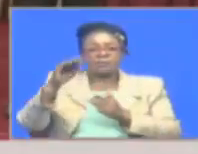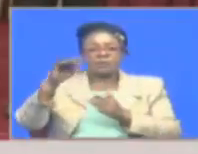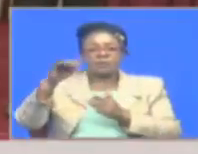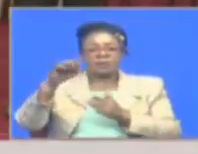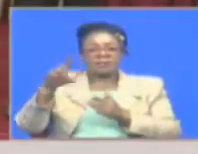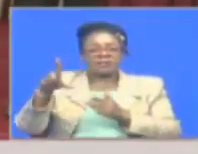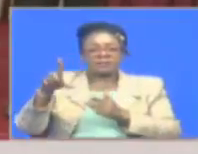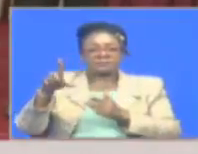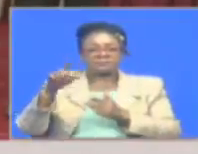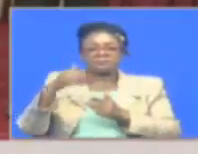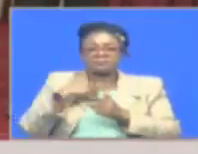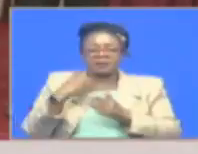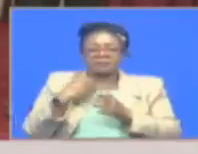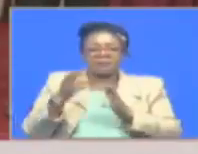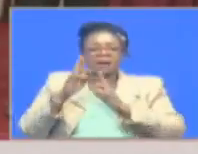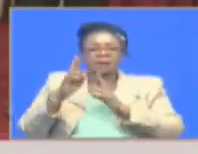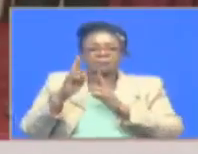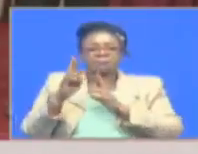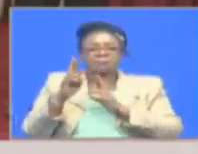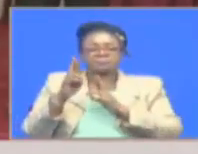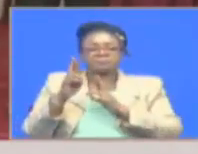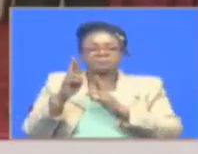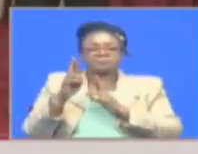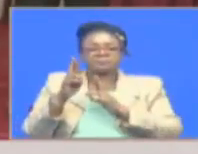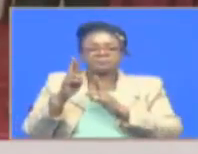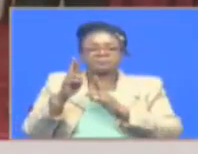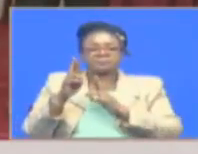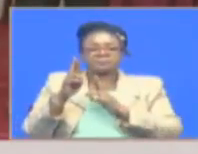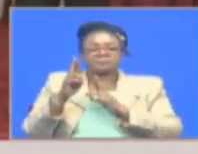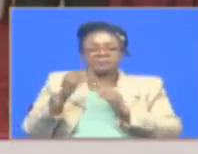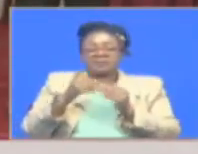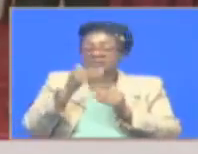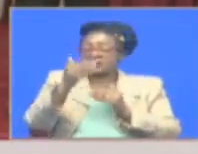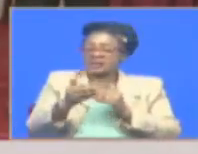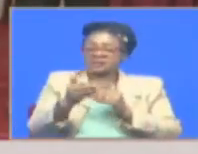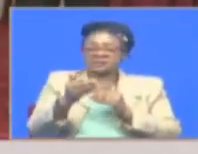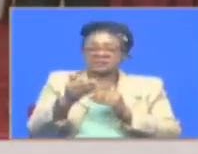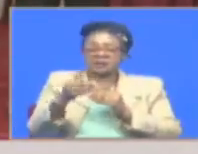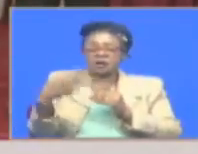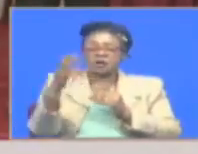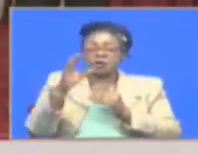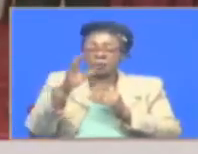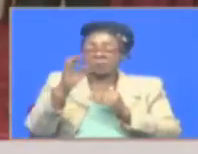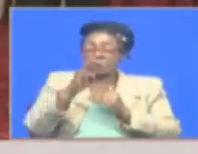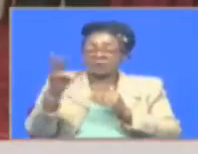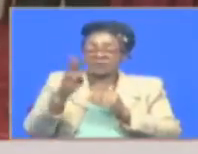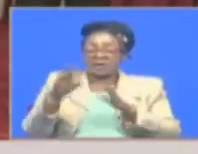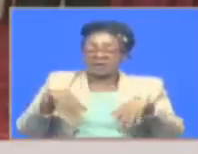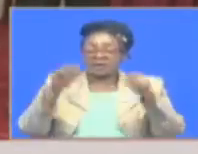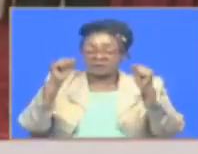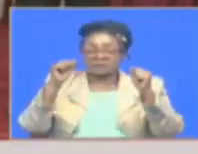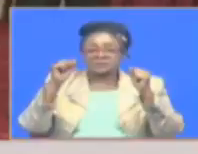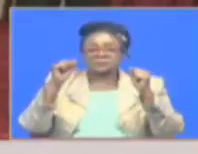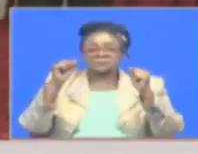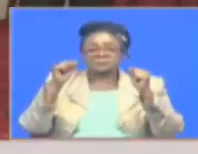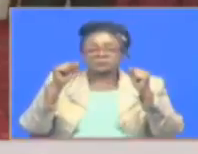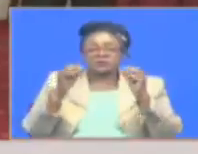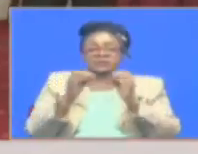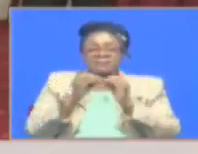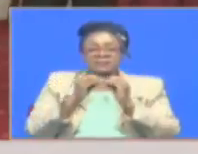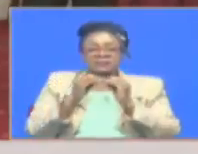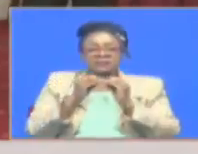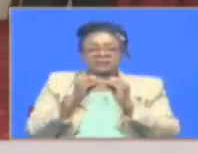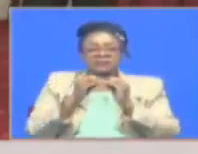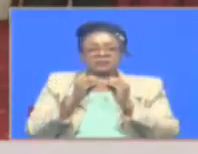It is my hope that the next Commonwealth Heads of Government Summit, CHOGM,